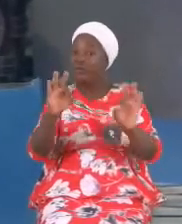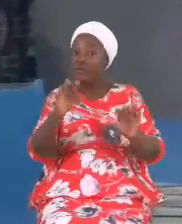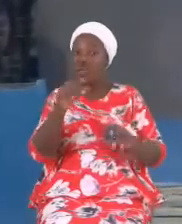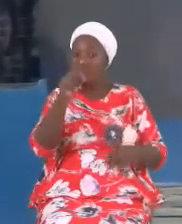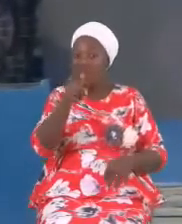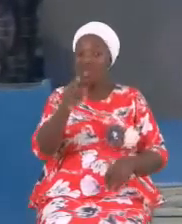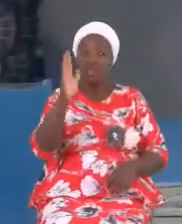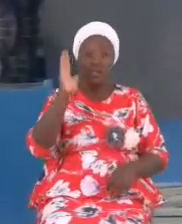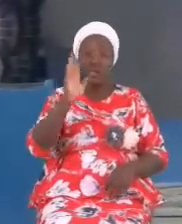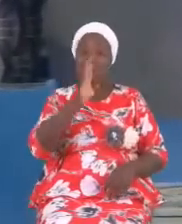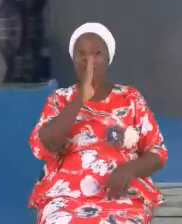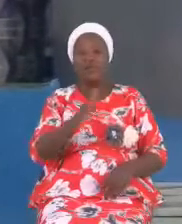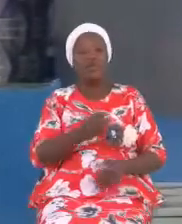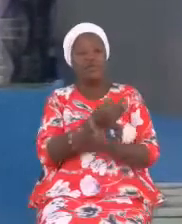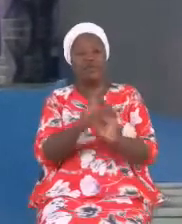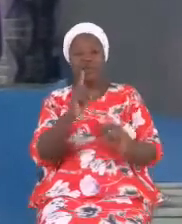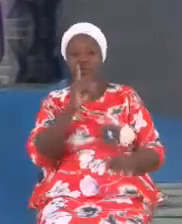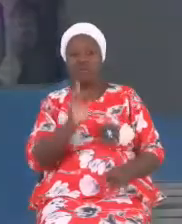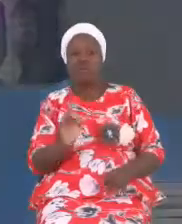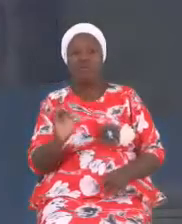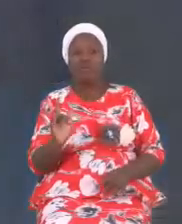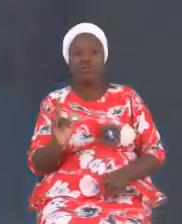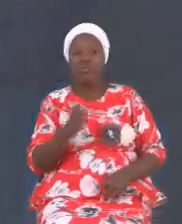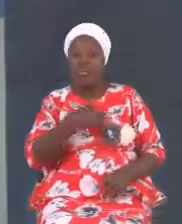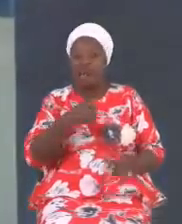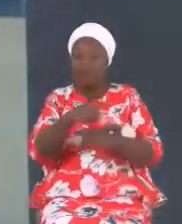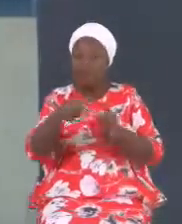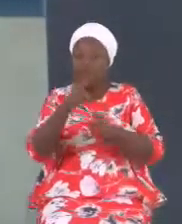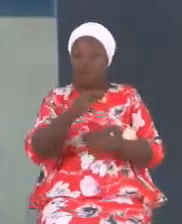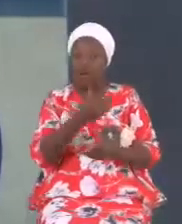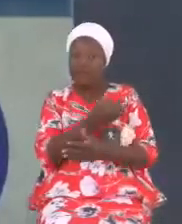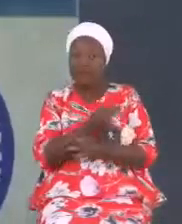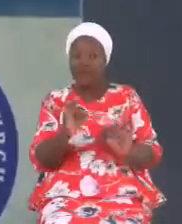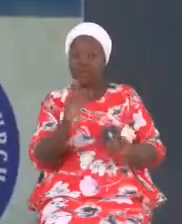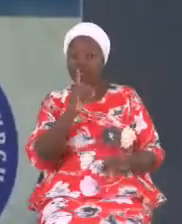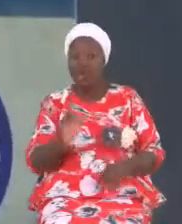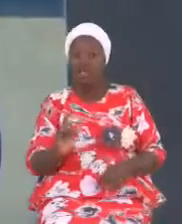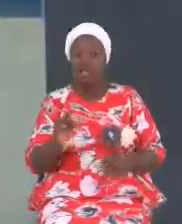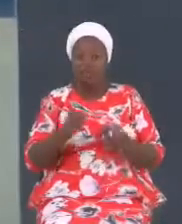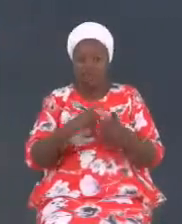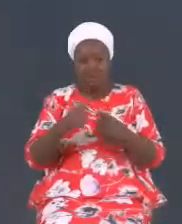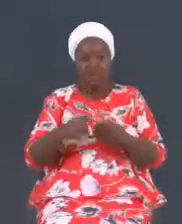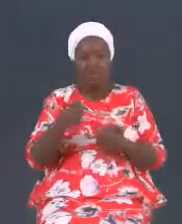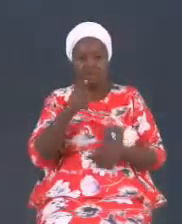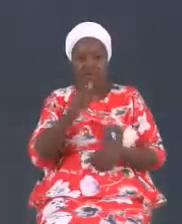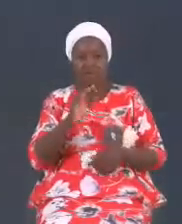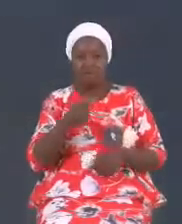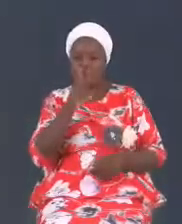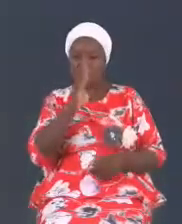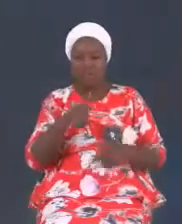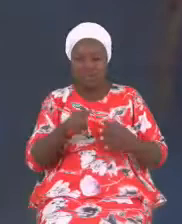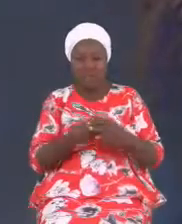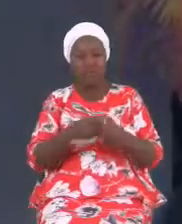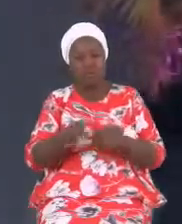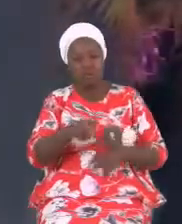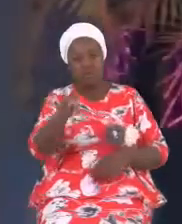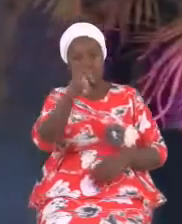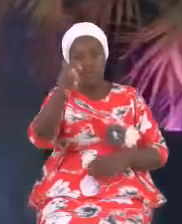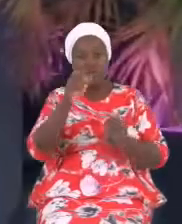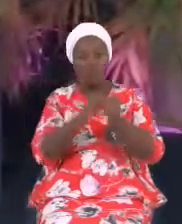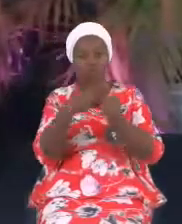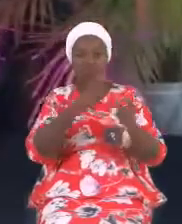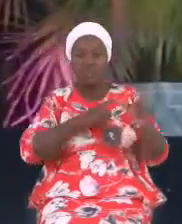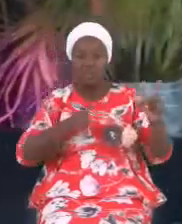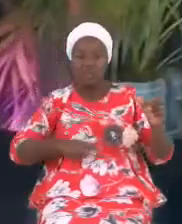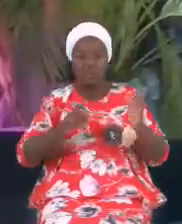free indeed. And when you are free indeed, then you are on a journey with the Lord Jesus Christ,